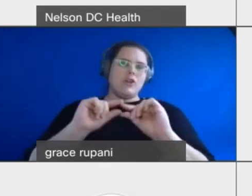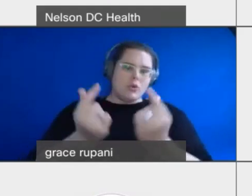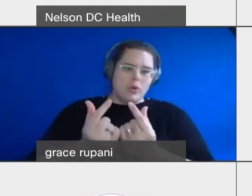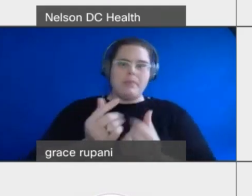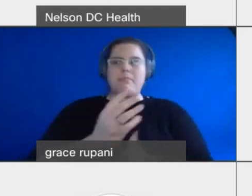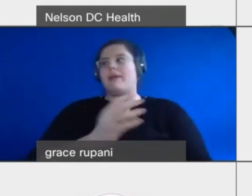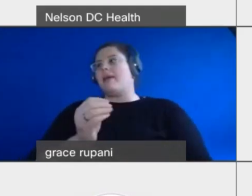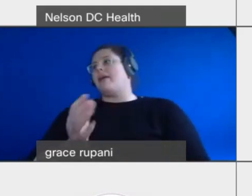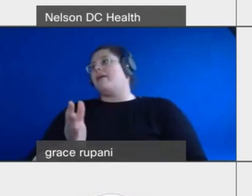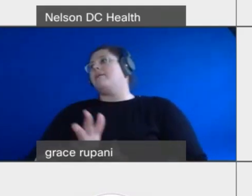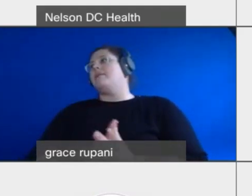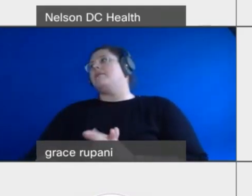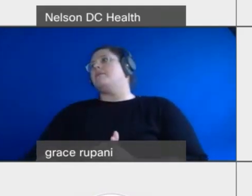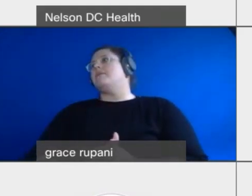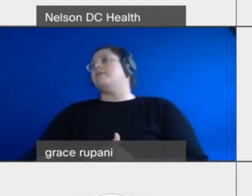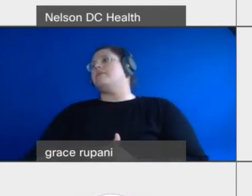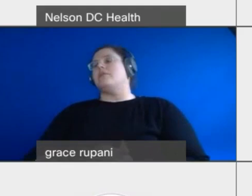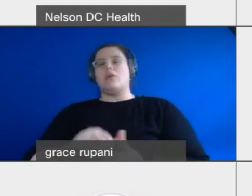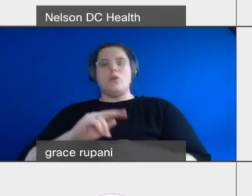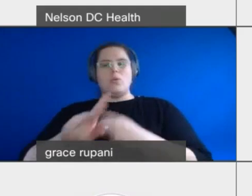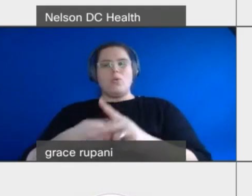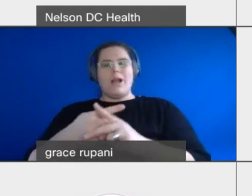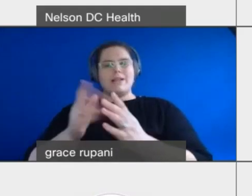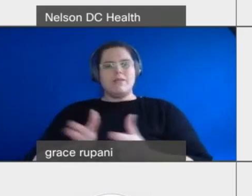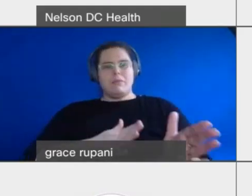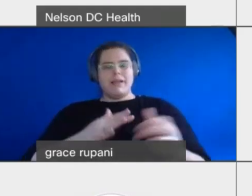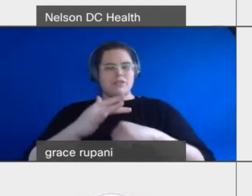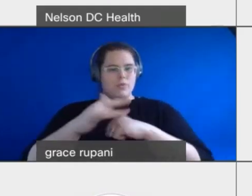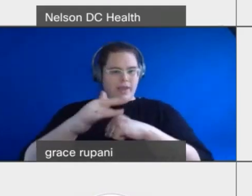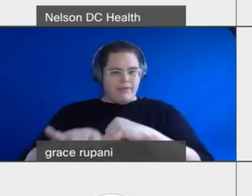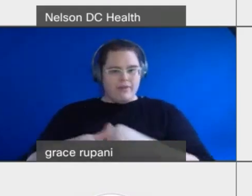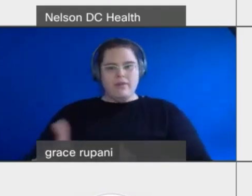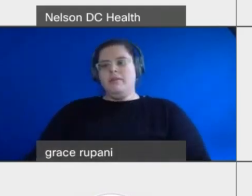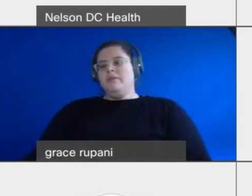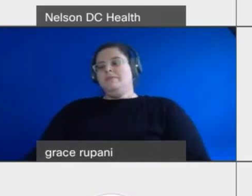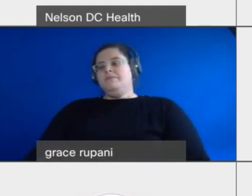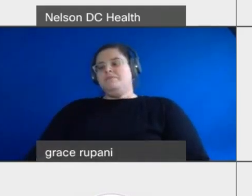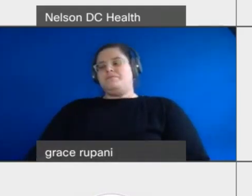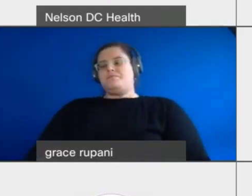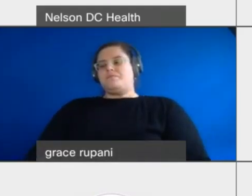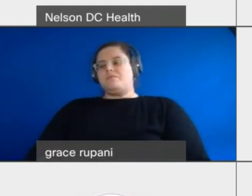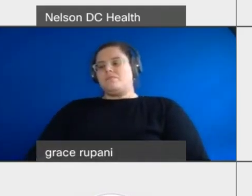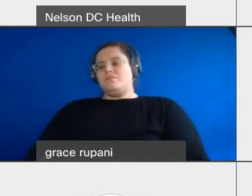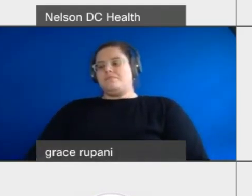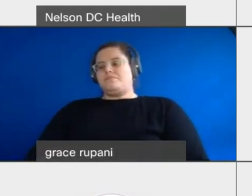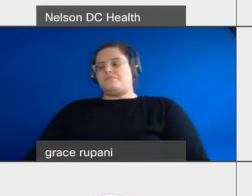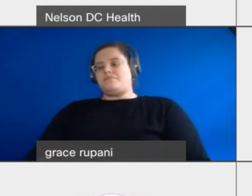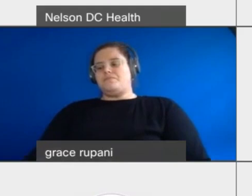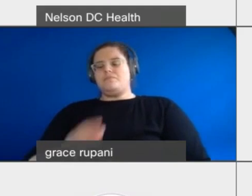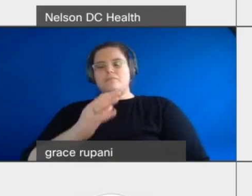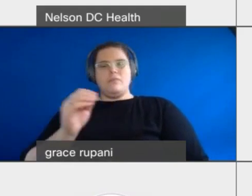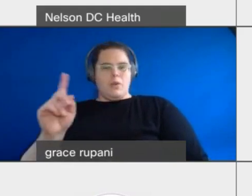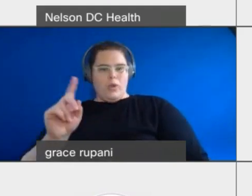and what kinds of plans we have and, you know, where they are in the queue, so to speak, and